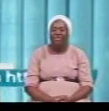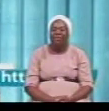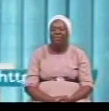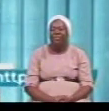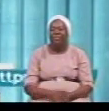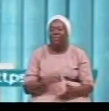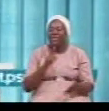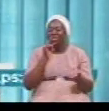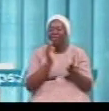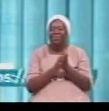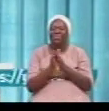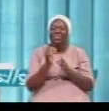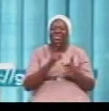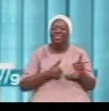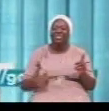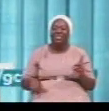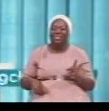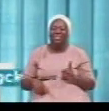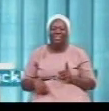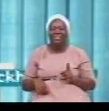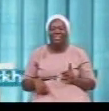Brethren, praise the Lord.